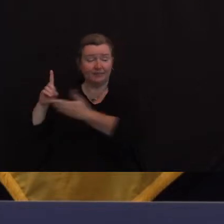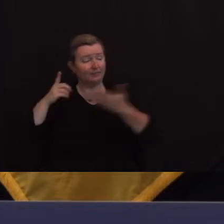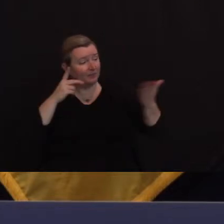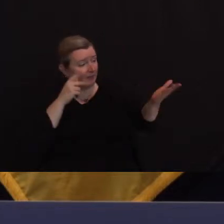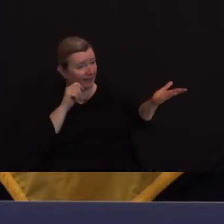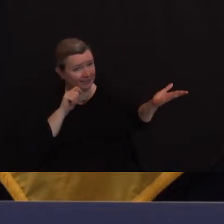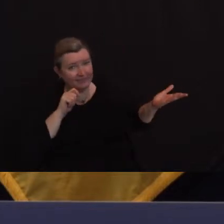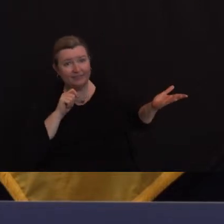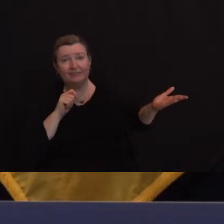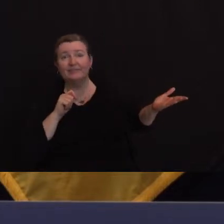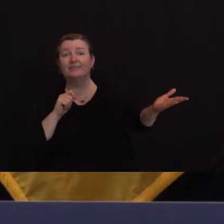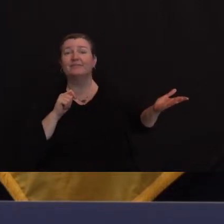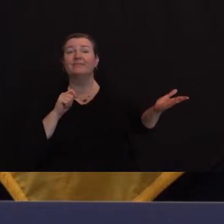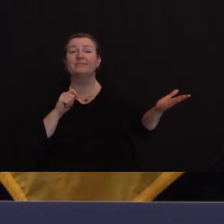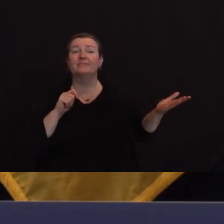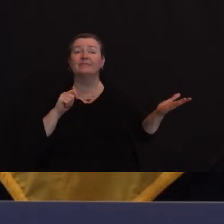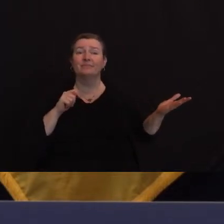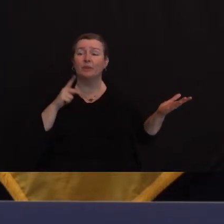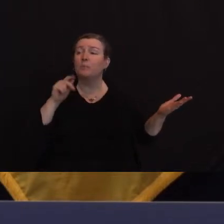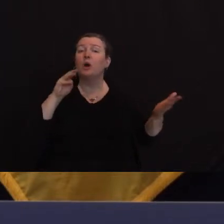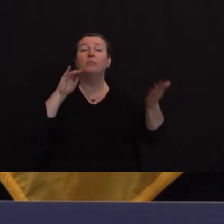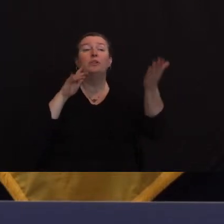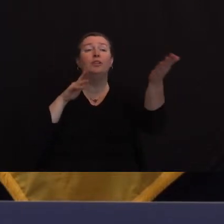everybody, as always.